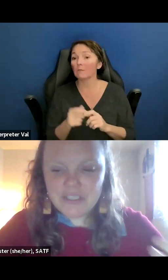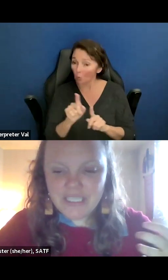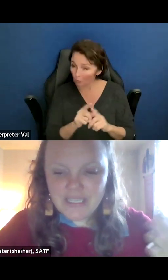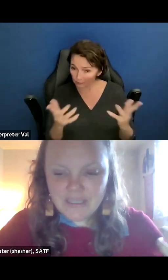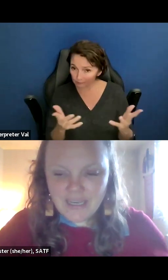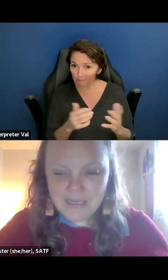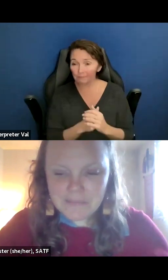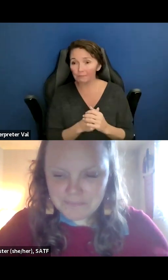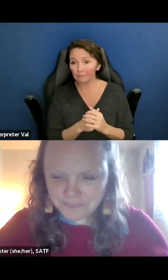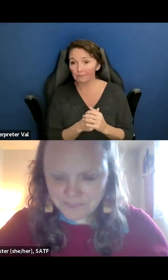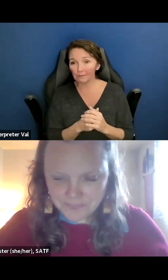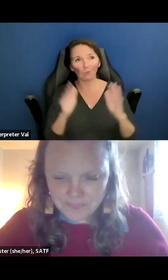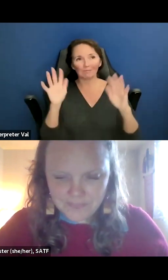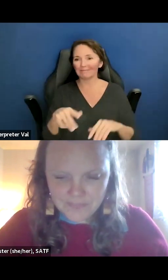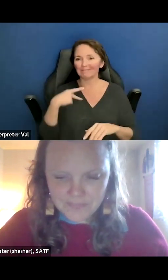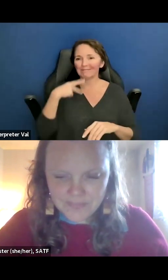Additionally,